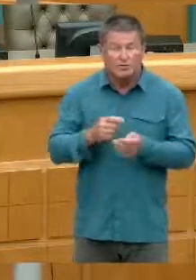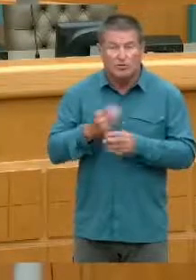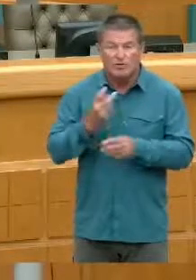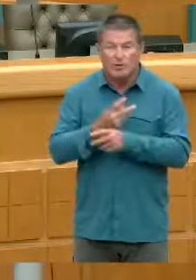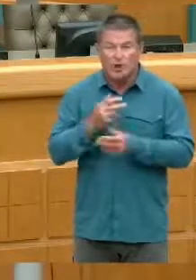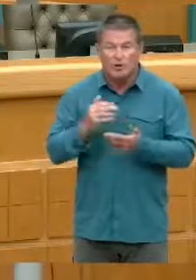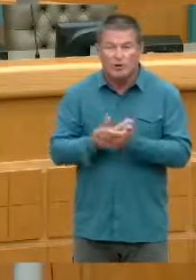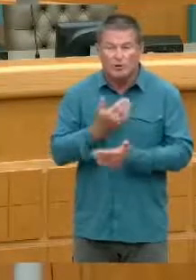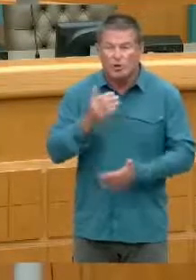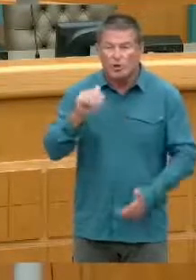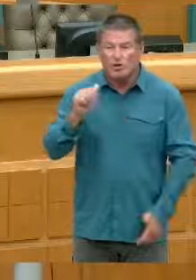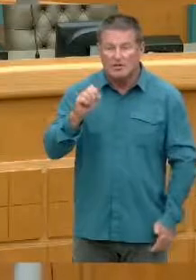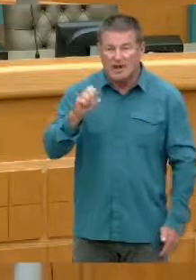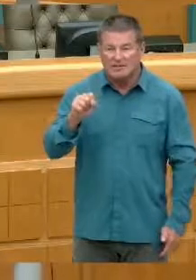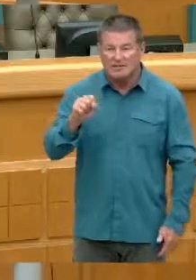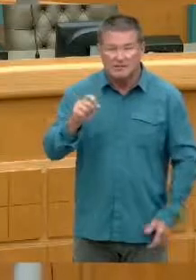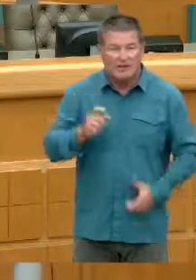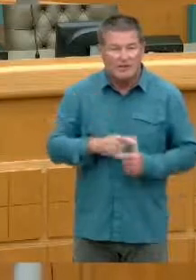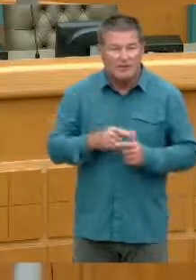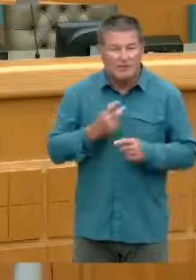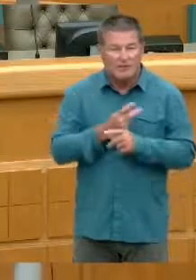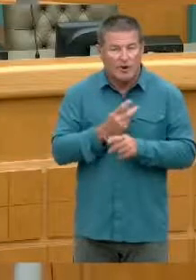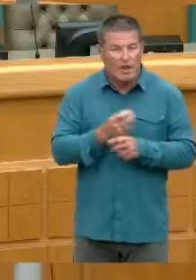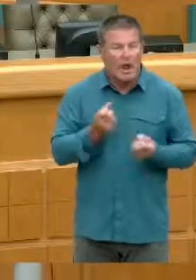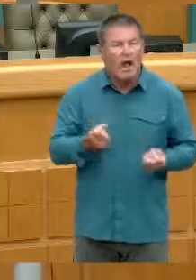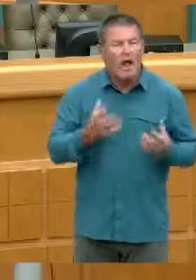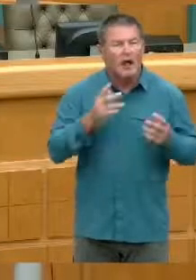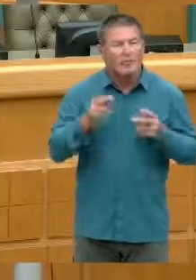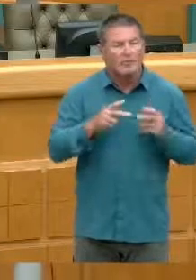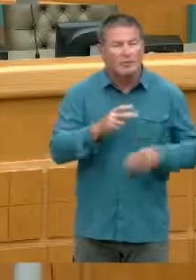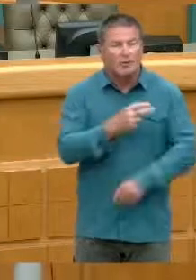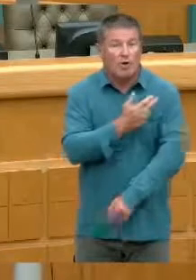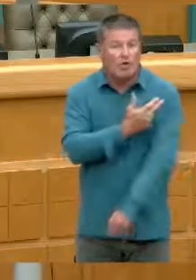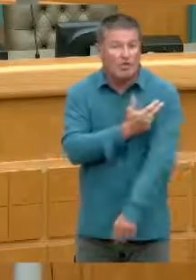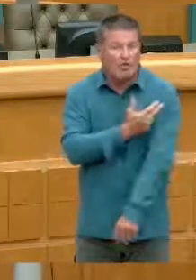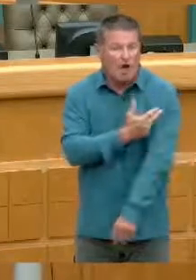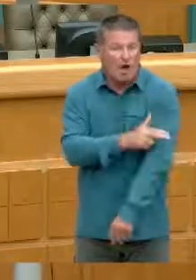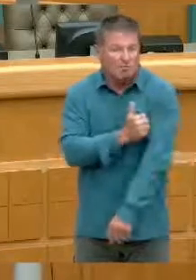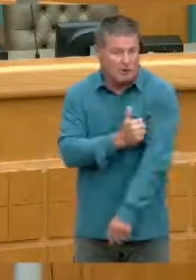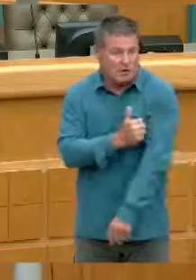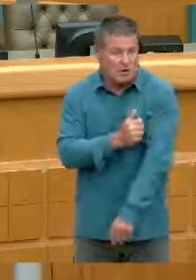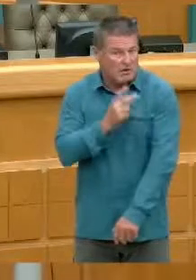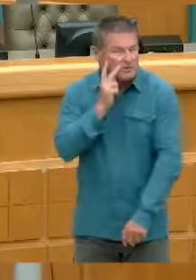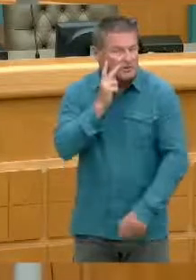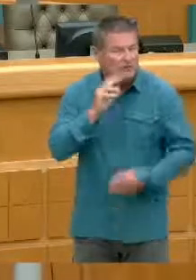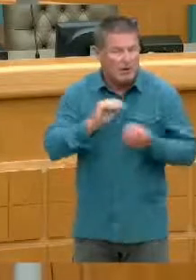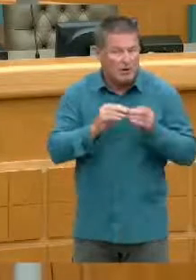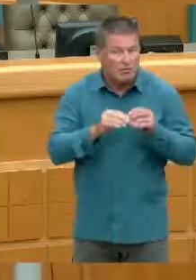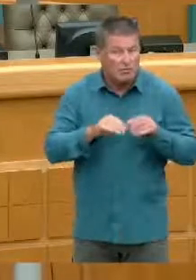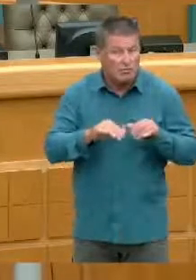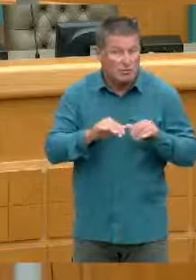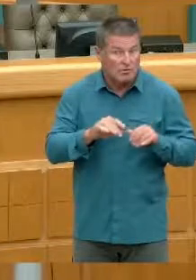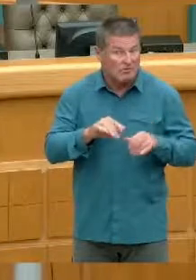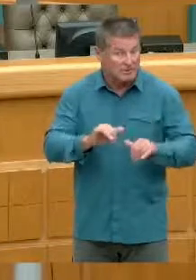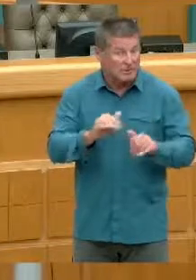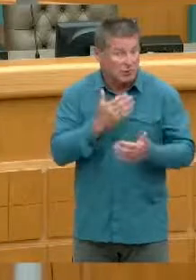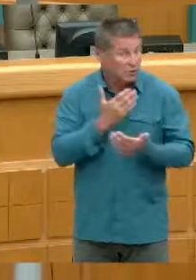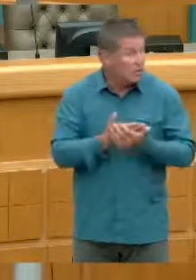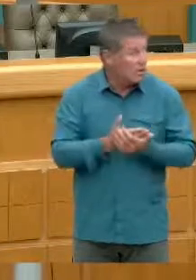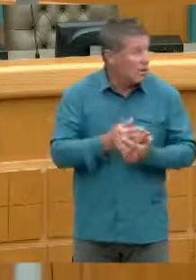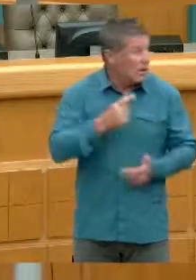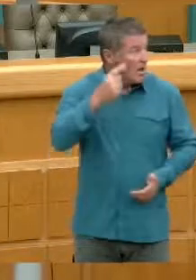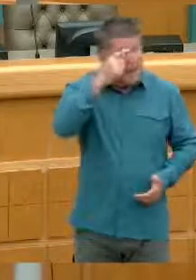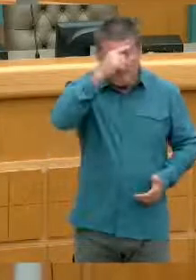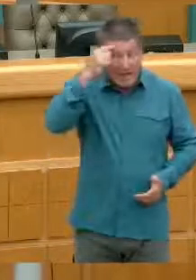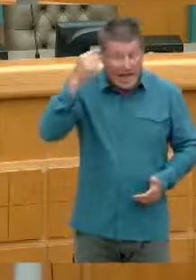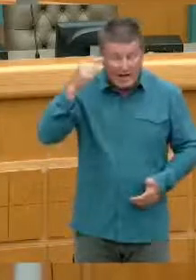to apply it to the number of hospitalizations and see how it performs. Again, what we have here in the black dots, these are the actual